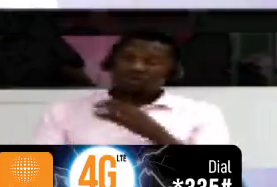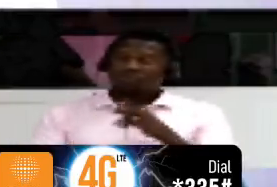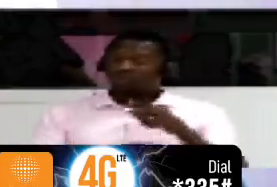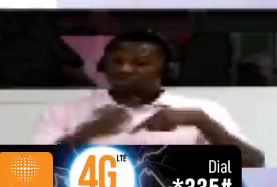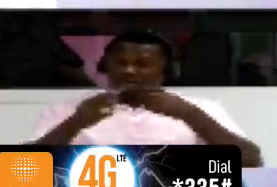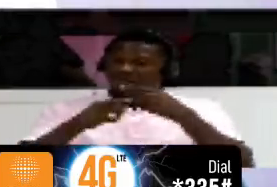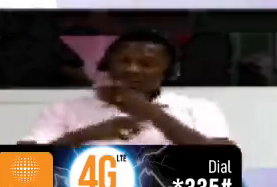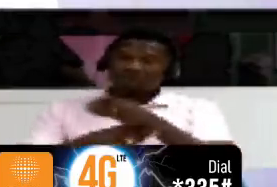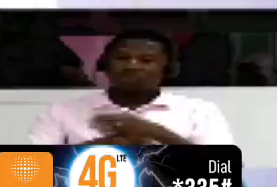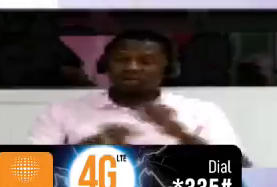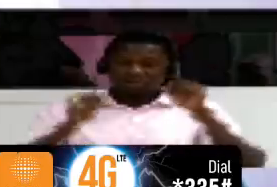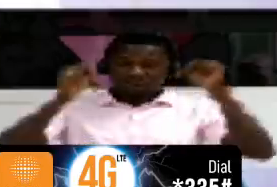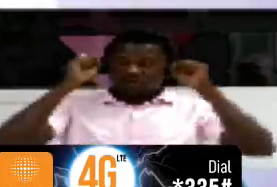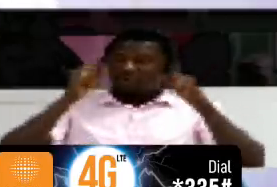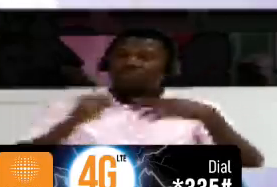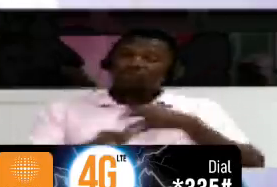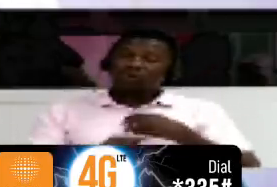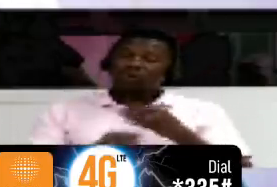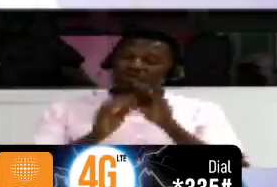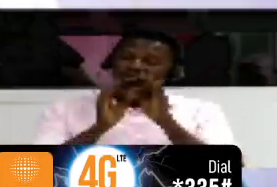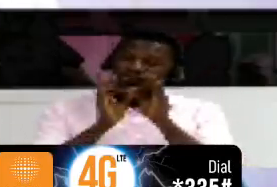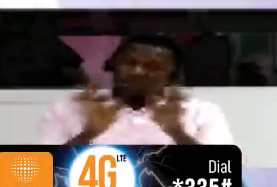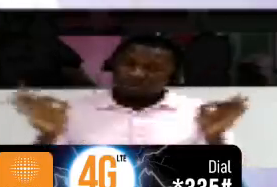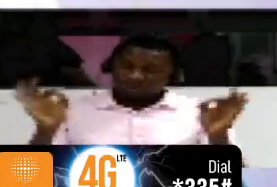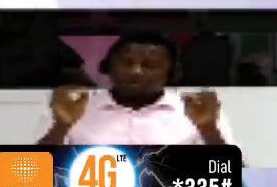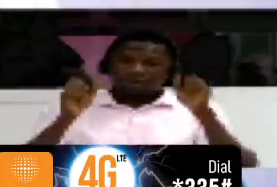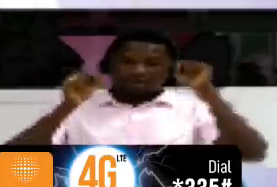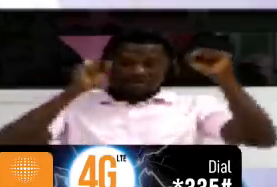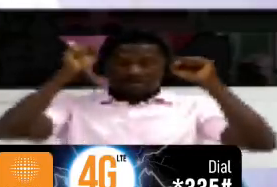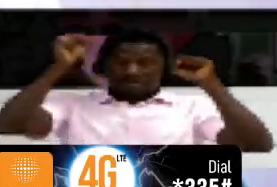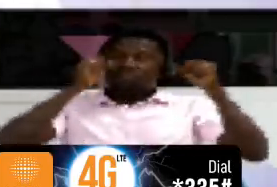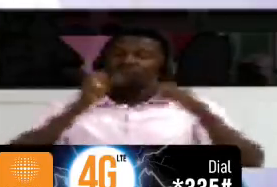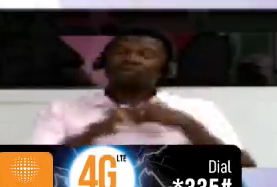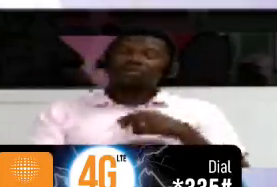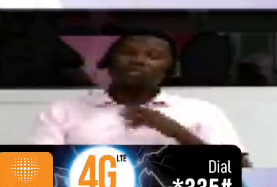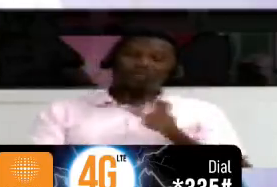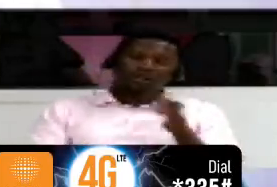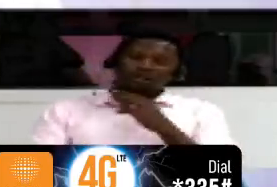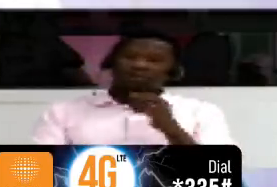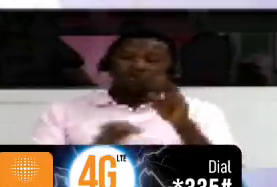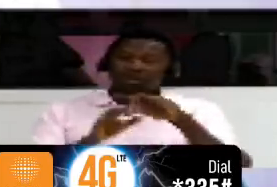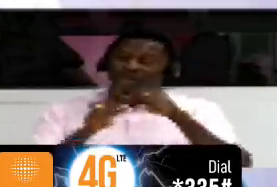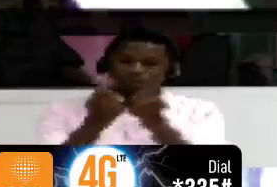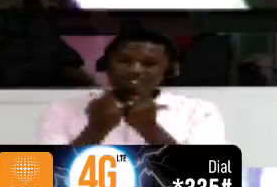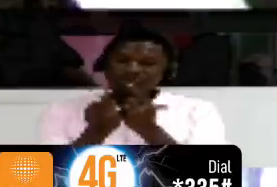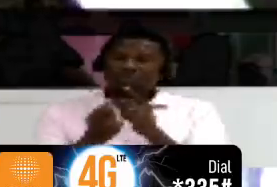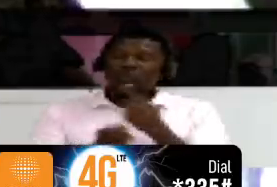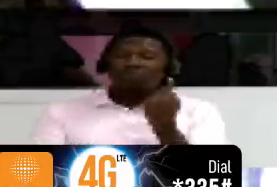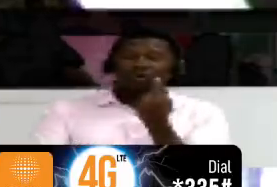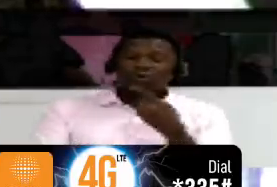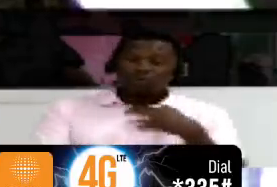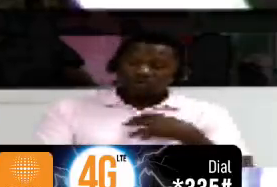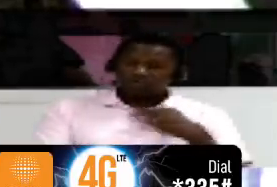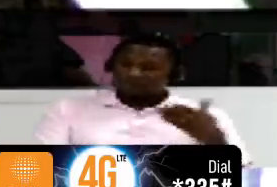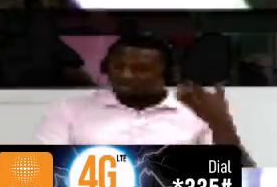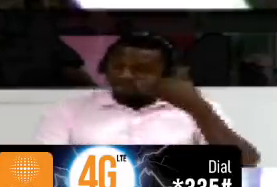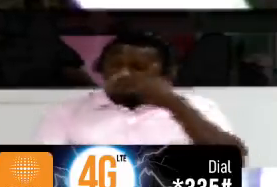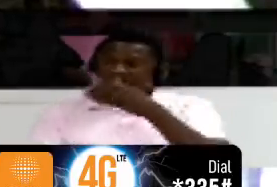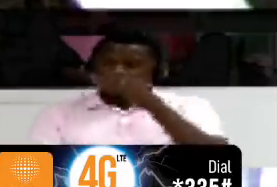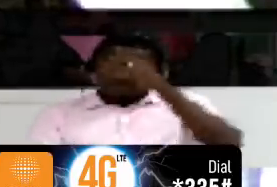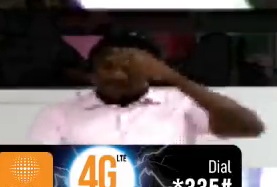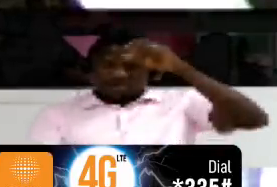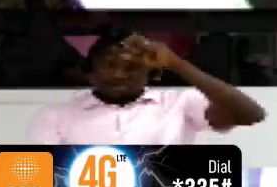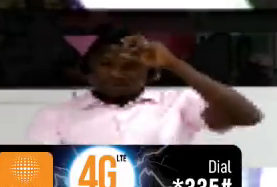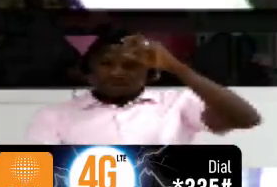going to be a peaceful demonstration. We are not going out to do any other thing. We only want to go to the commissioner, the head of the